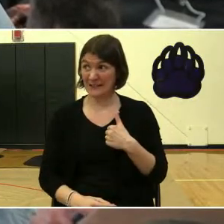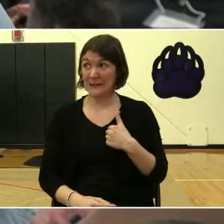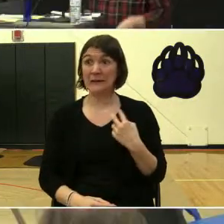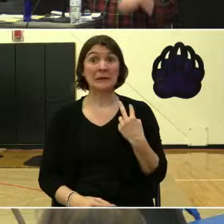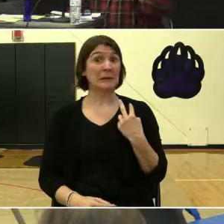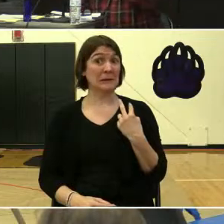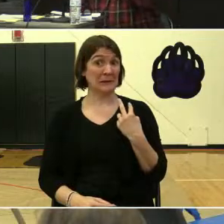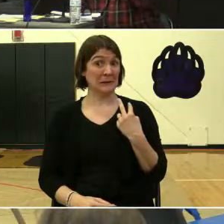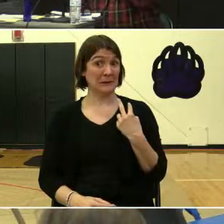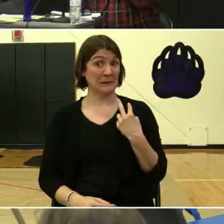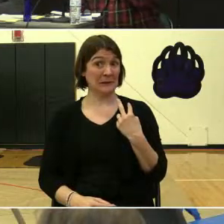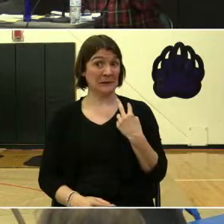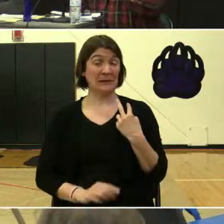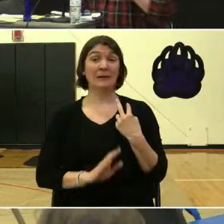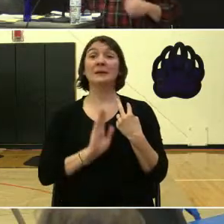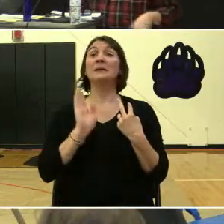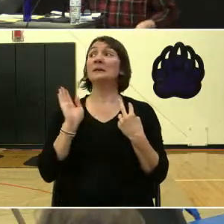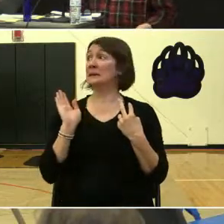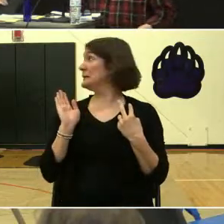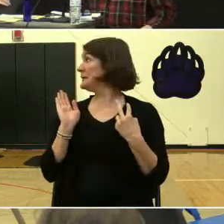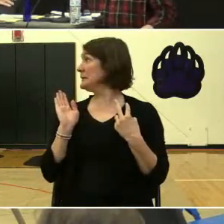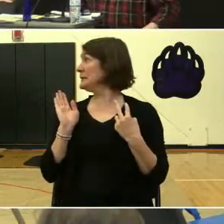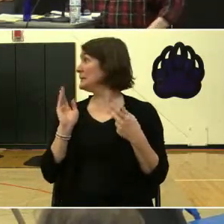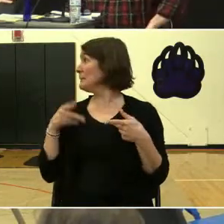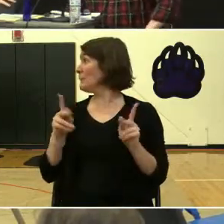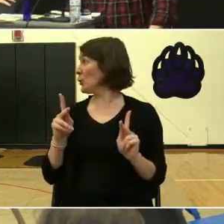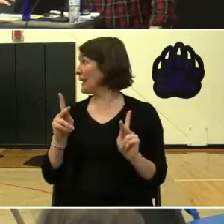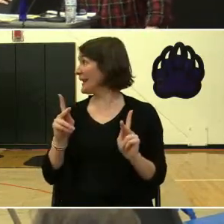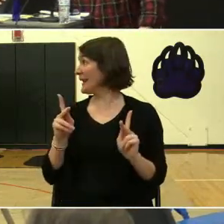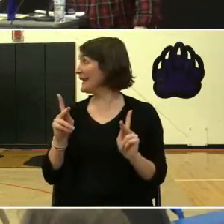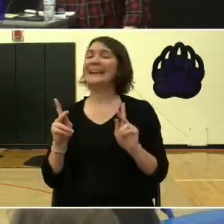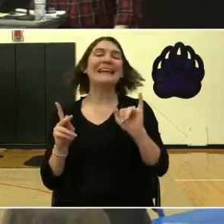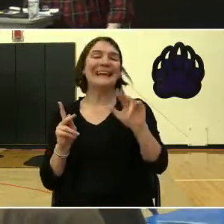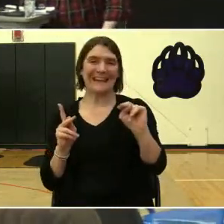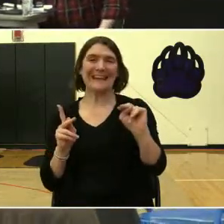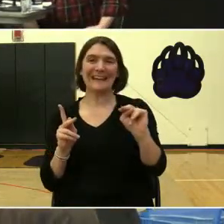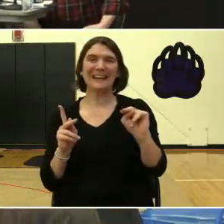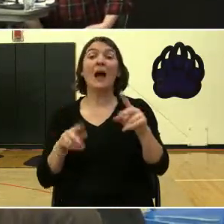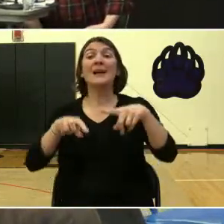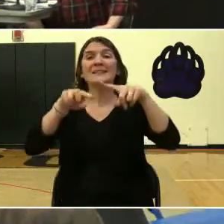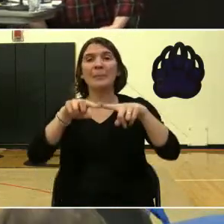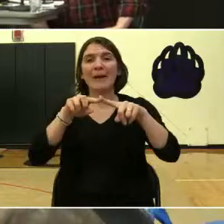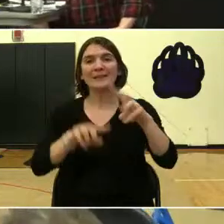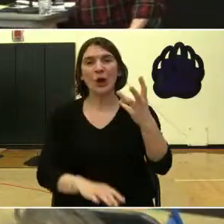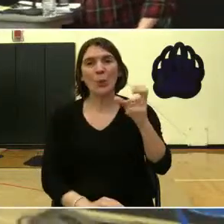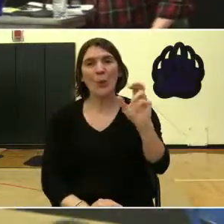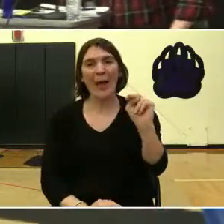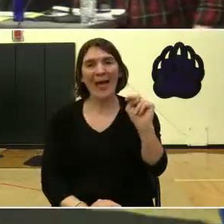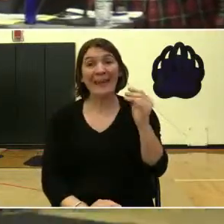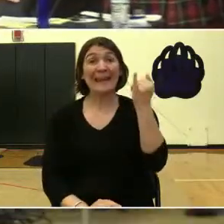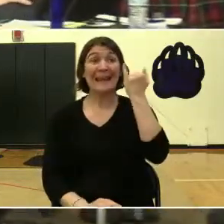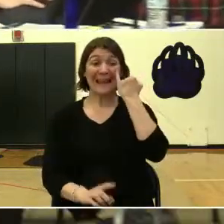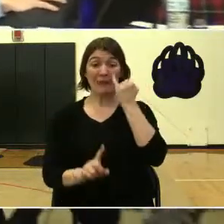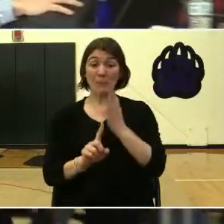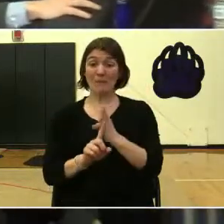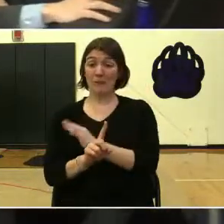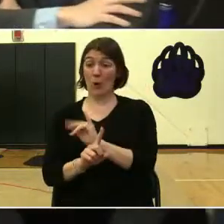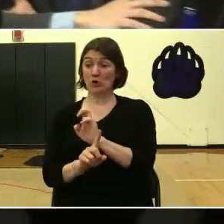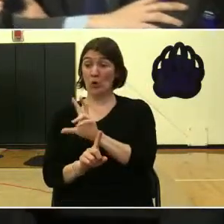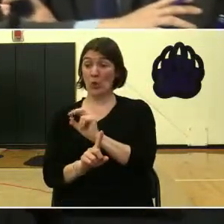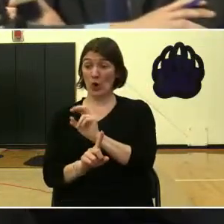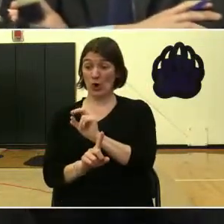correct if I may Mr moderator select board memb is interrogated depends on when so if it's before June